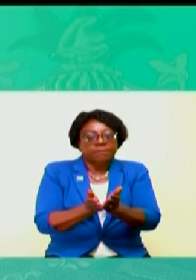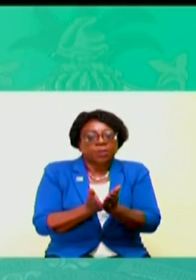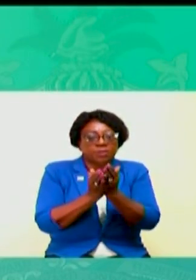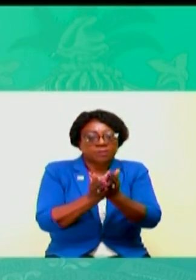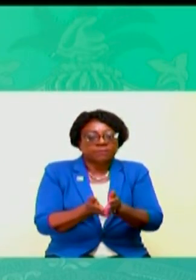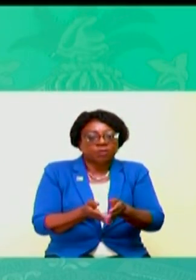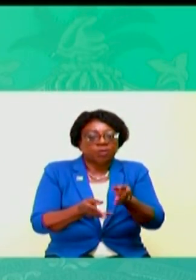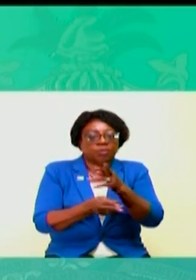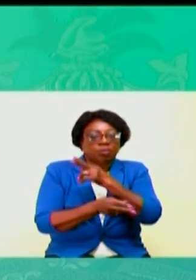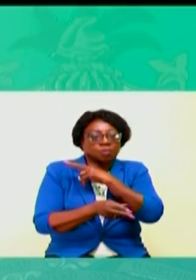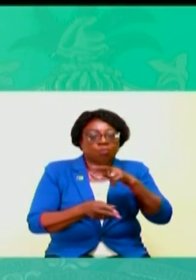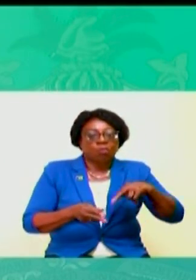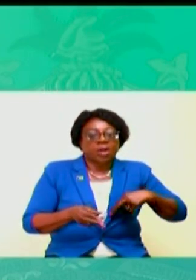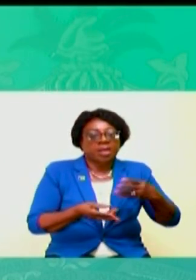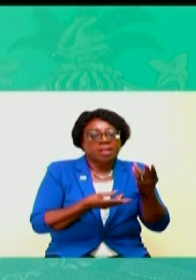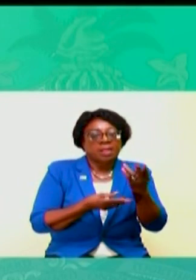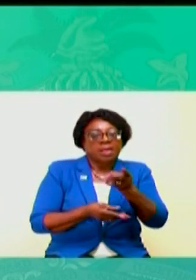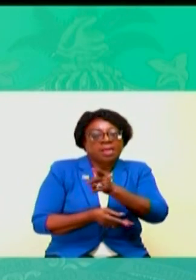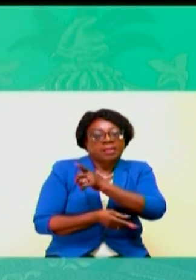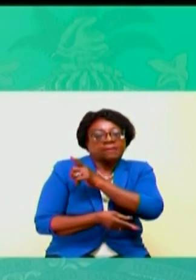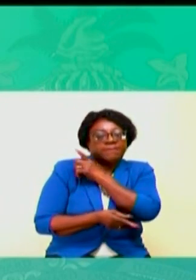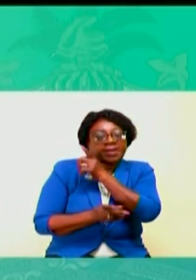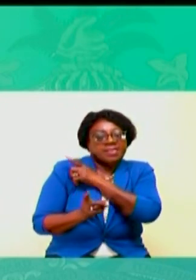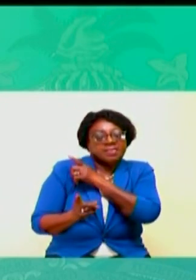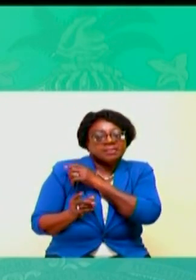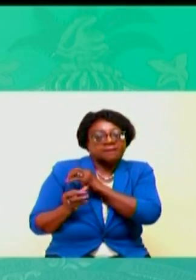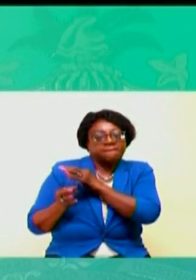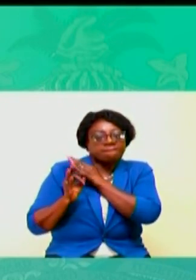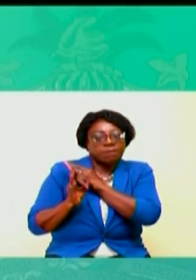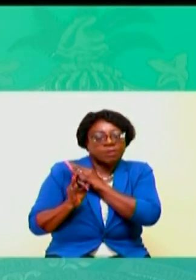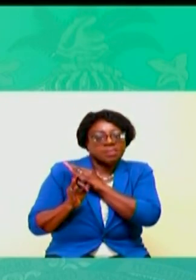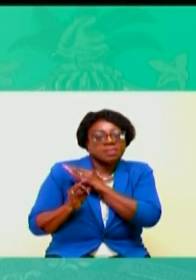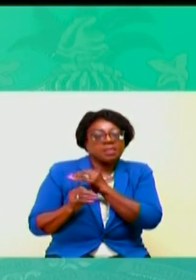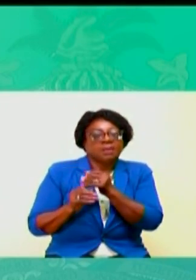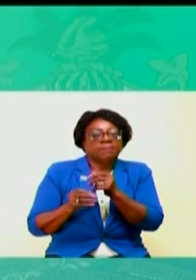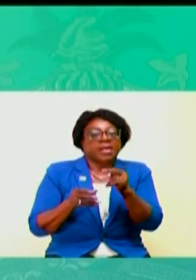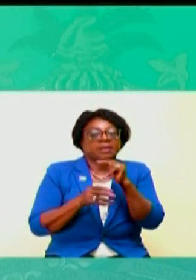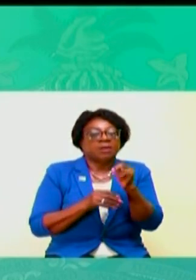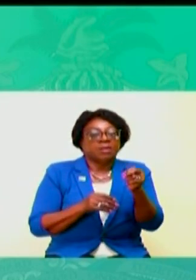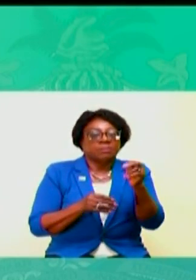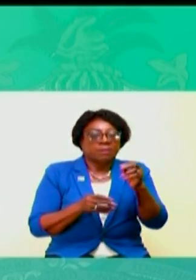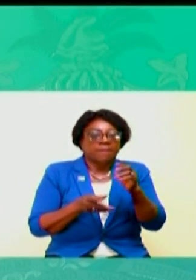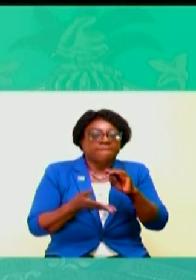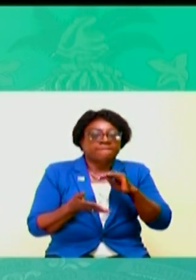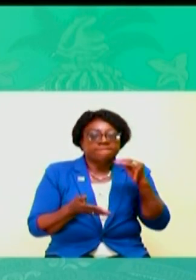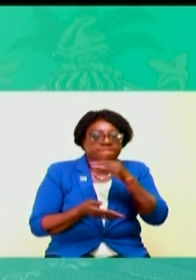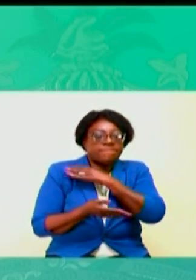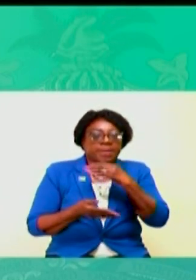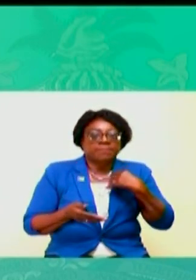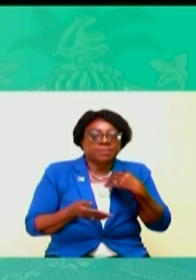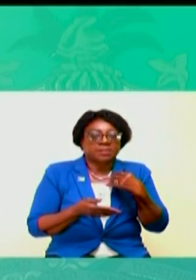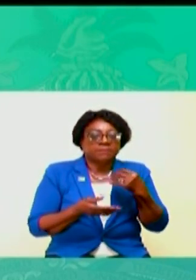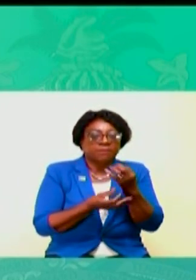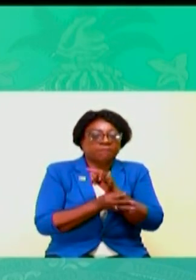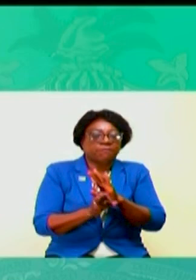Defense Force, a matter raised by the Honorable Member for Freetown and the Minister of National